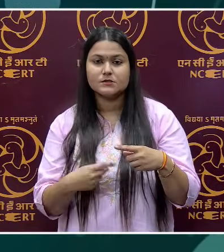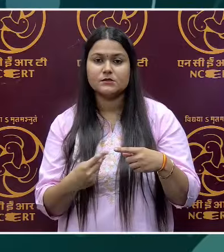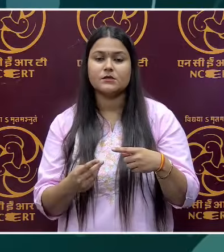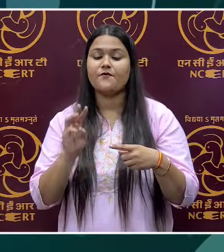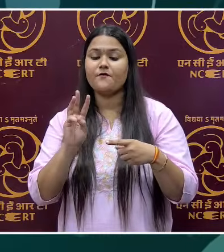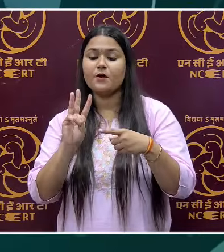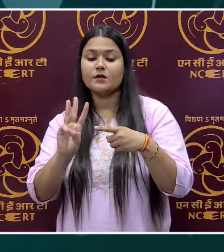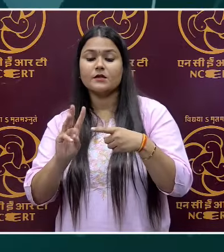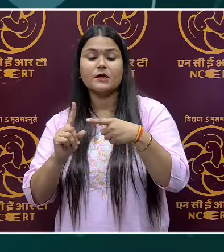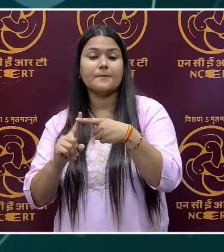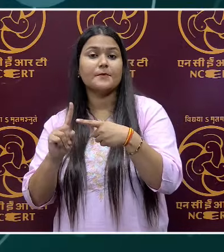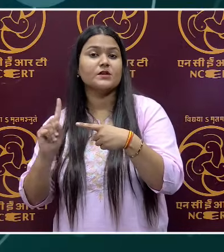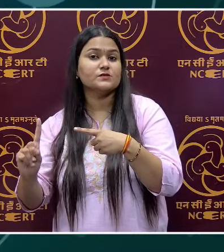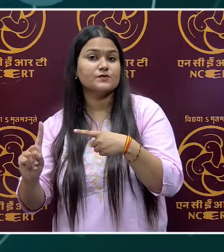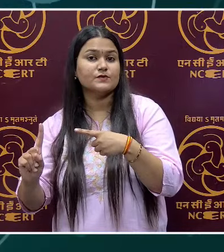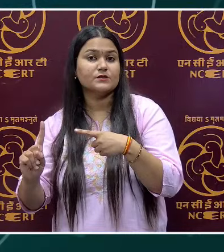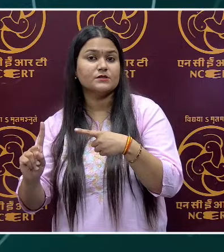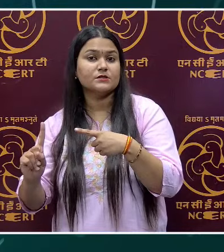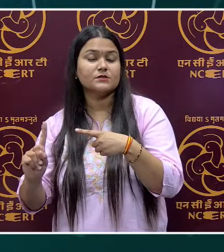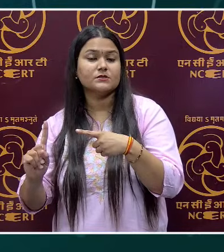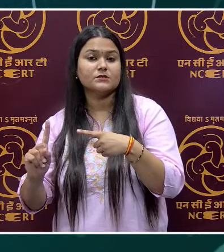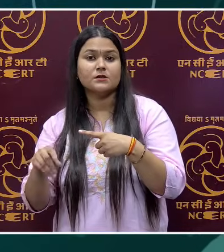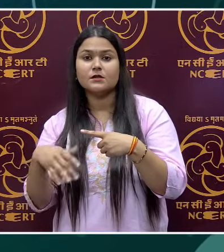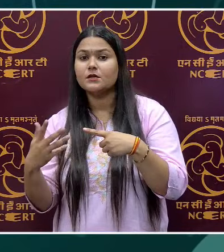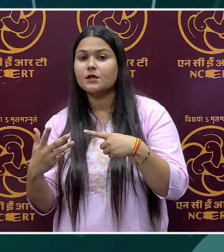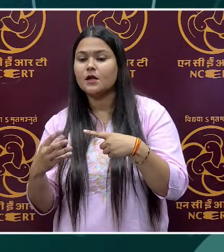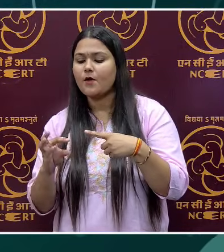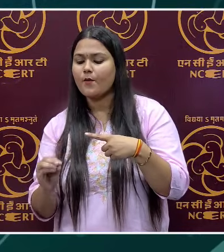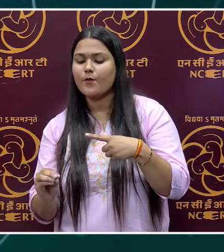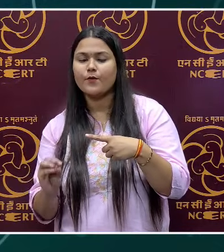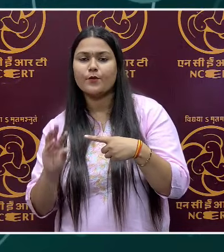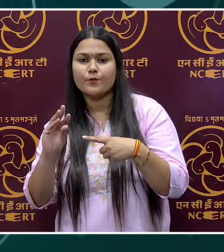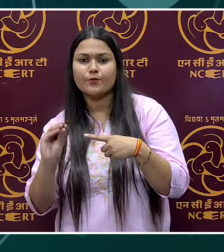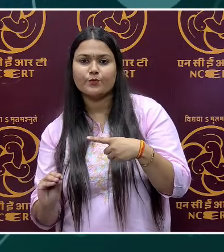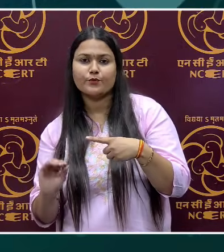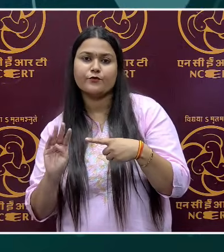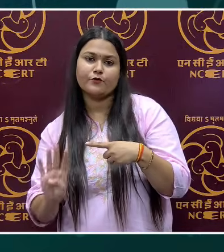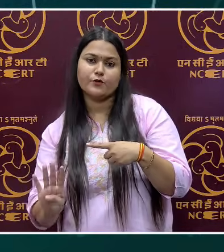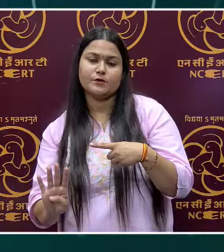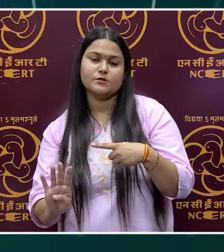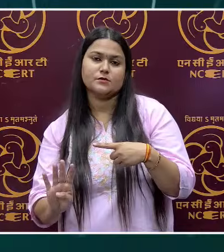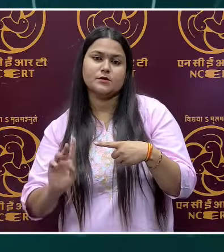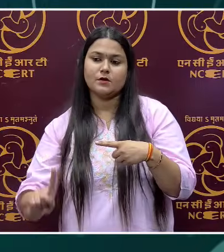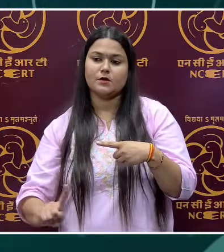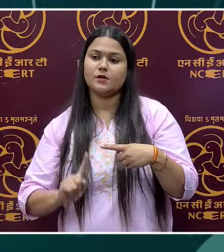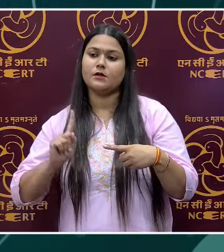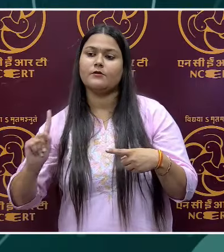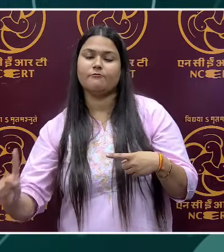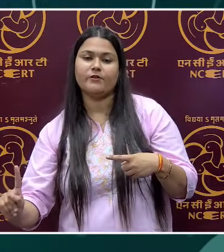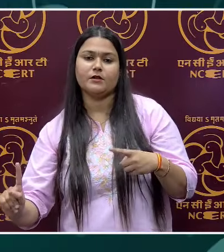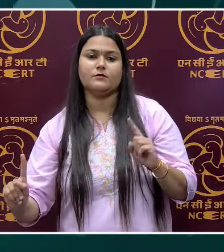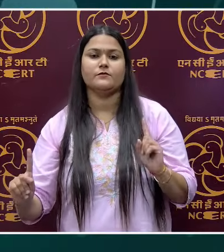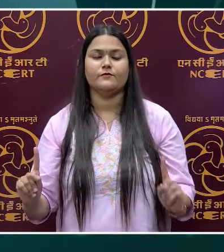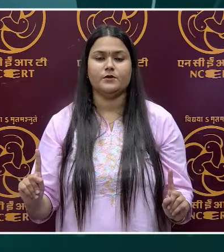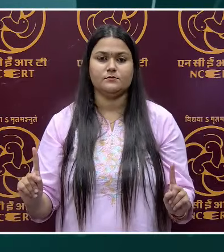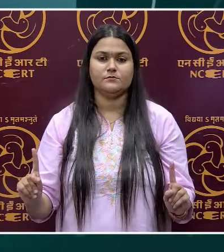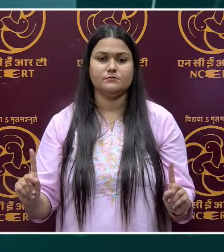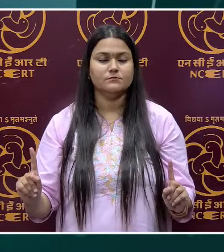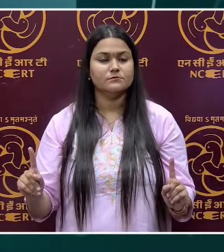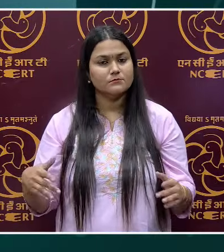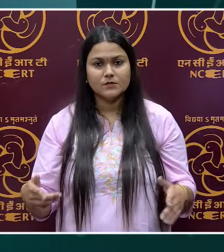is 6. Then again 3 plus 1 that is 4, and the last one will be